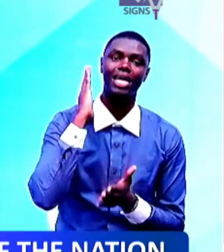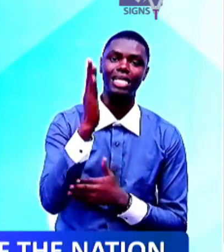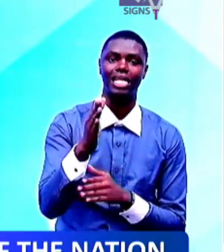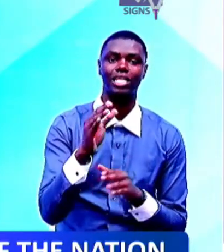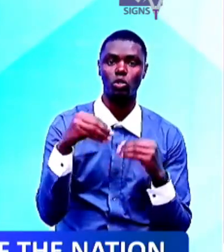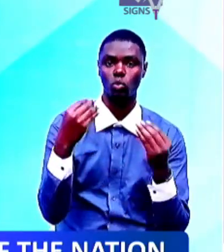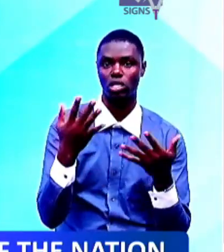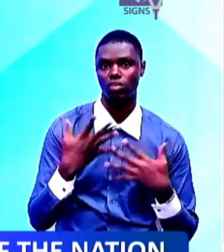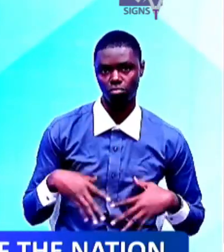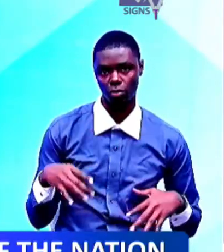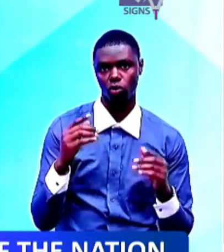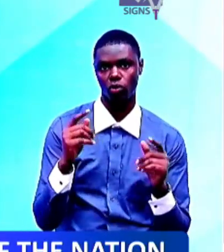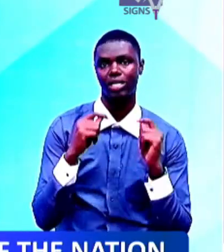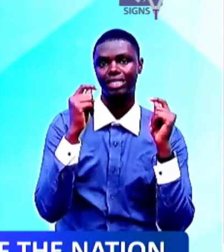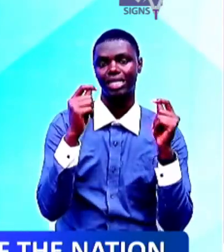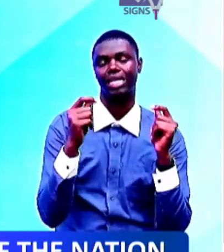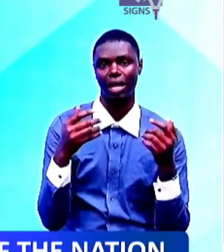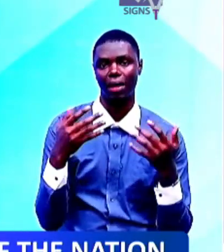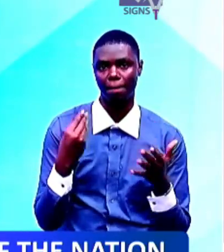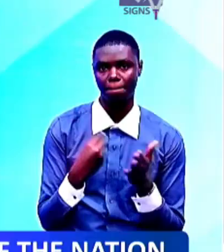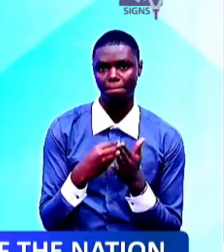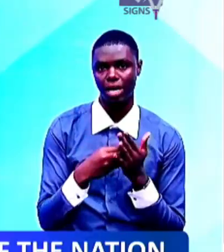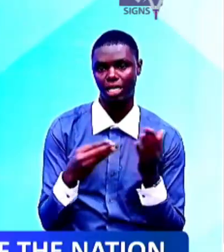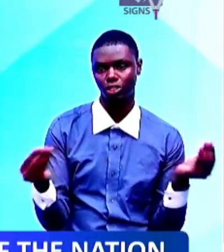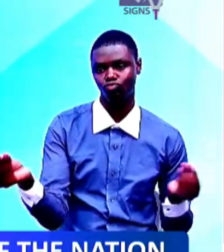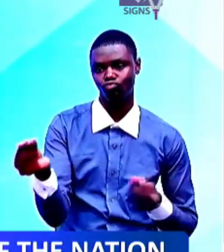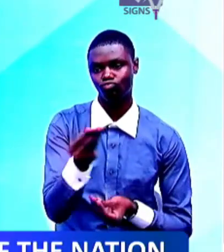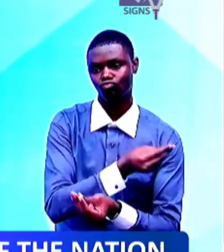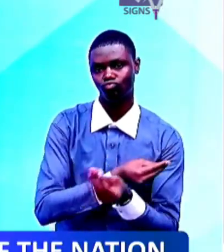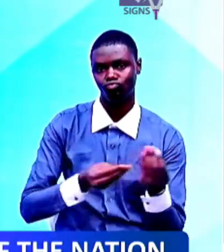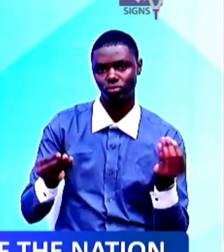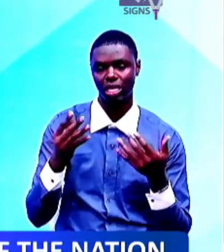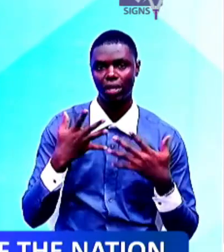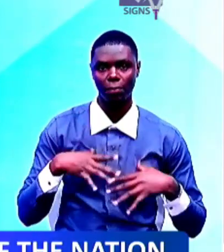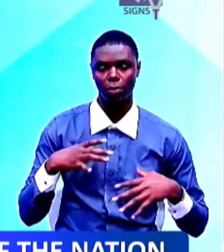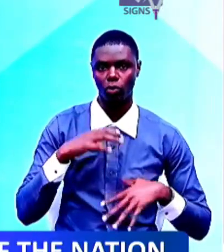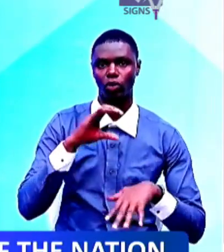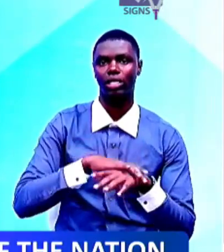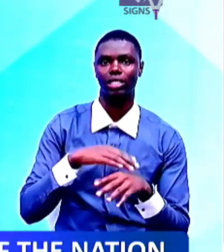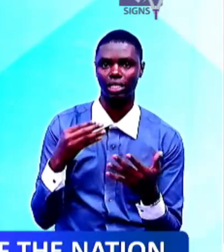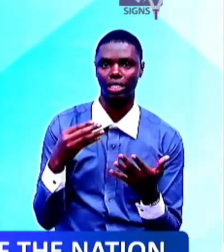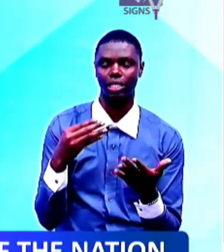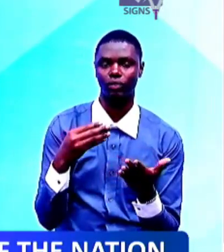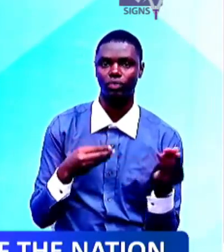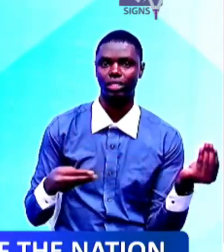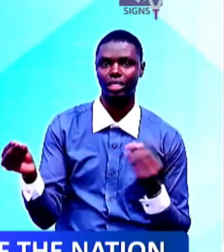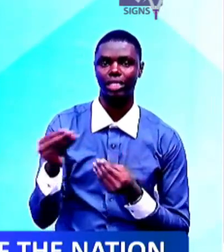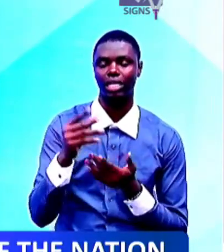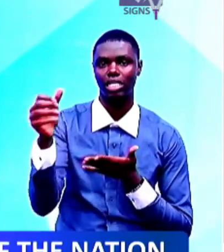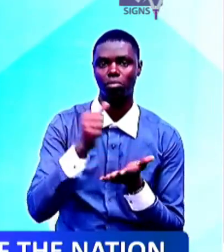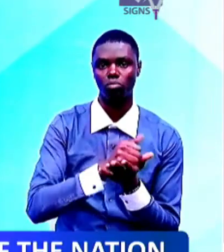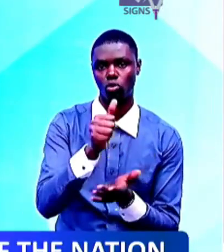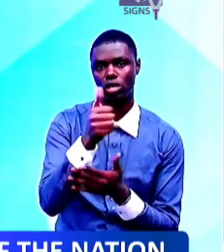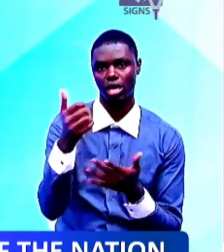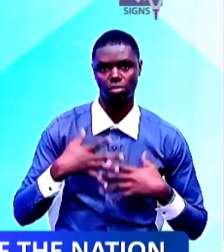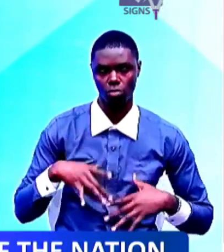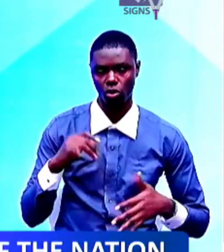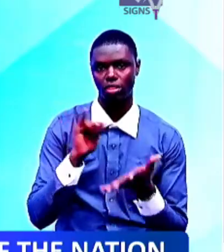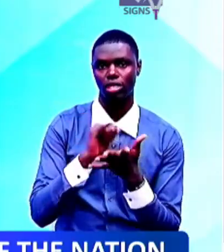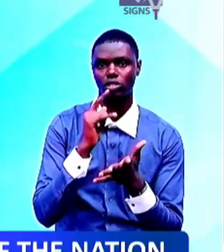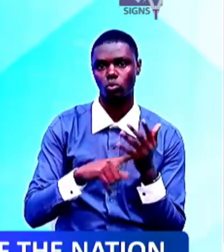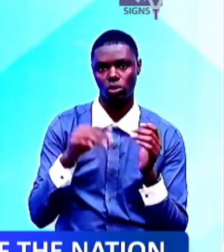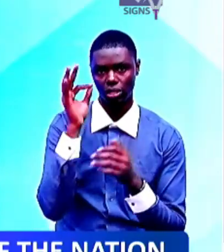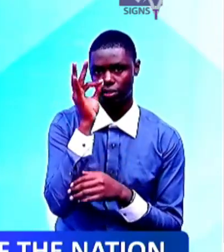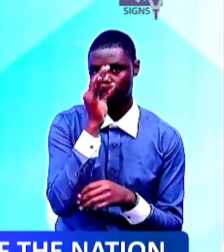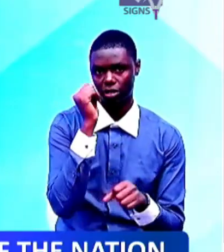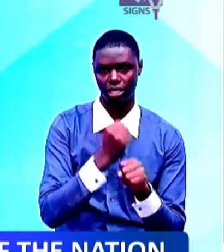give people tenders, money circulates, and the person who gets the tender also employs other people along the chain. That is what Kibaki did.